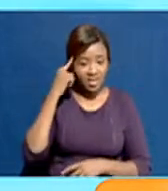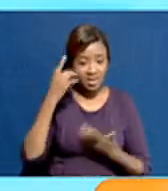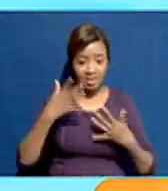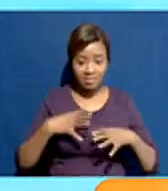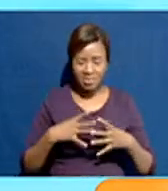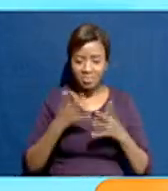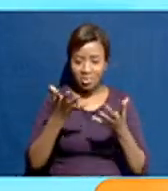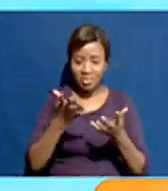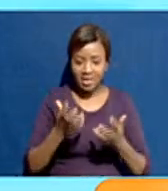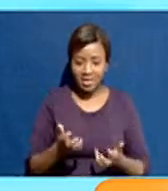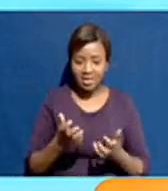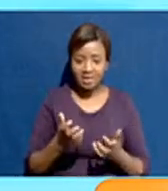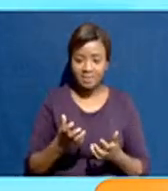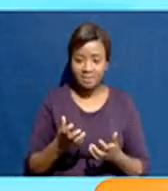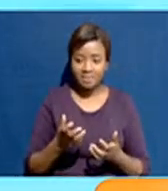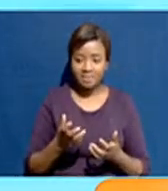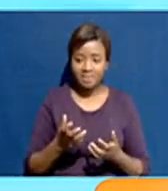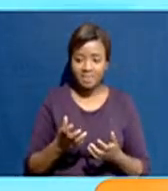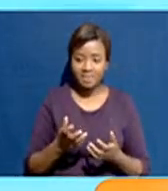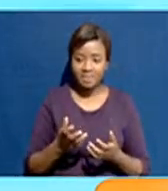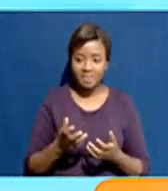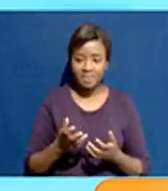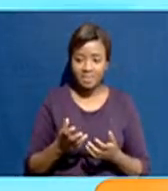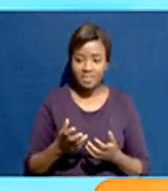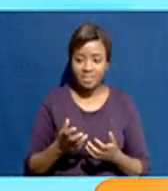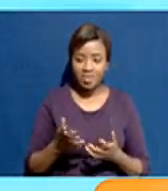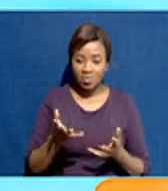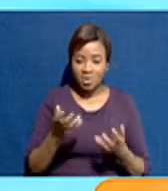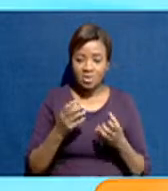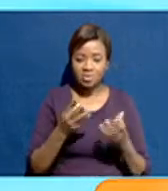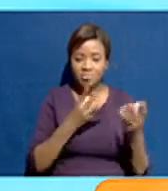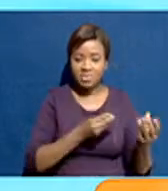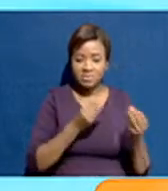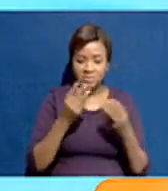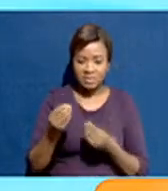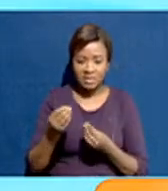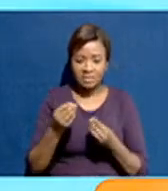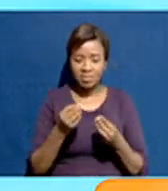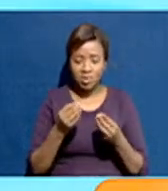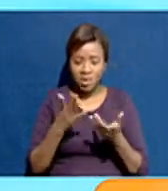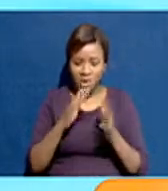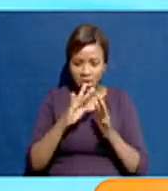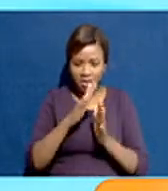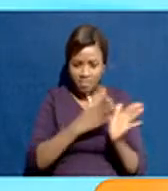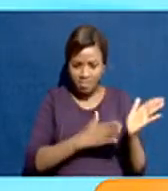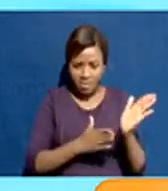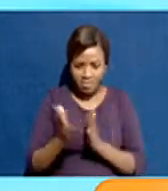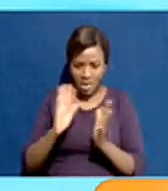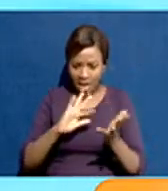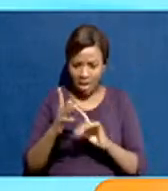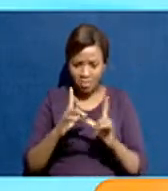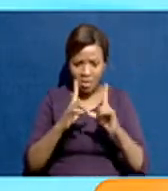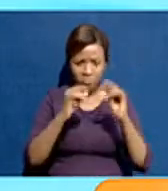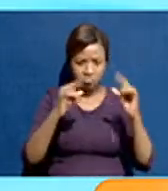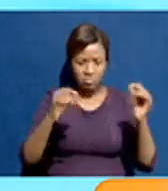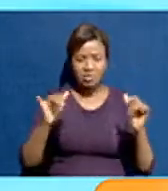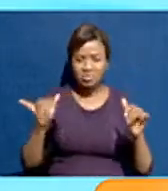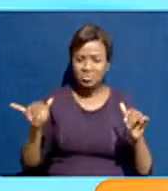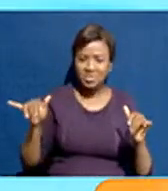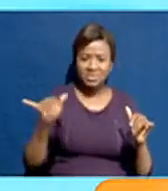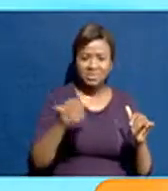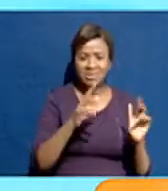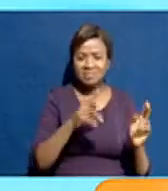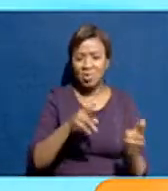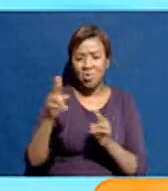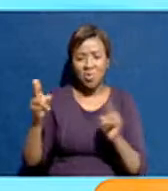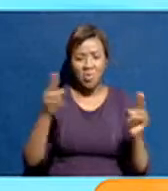at a point whereby we neutralize how we give out our messages. Okay. We neutralize how do we